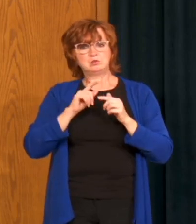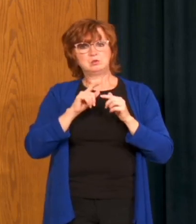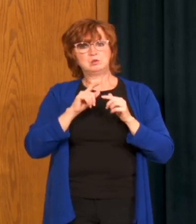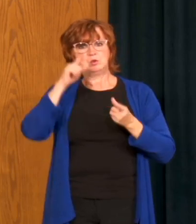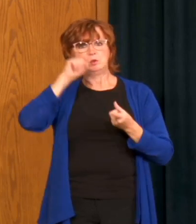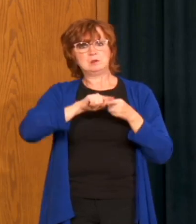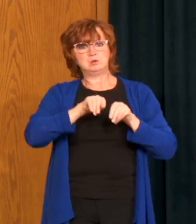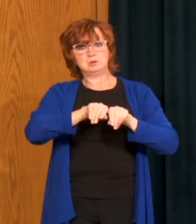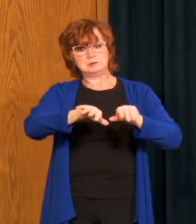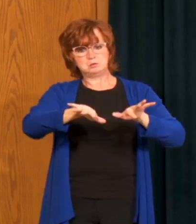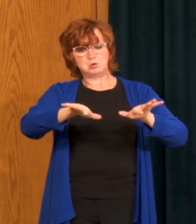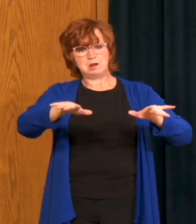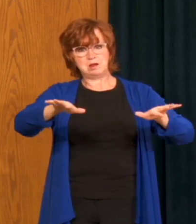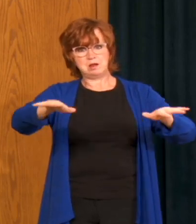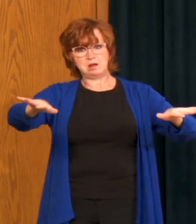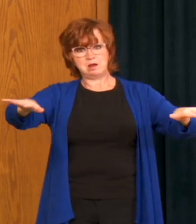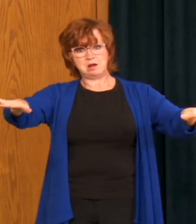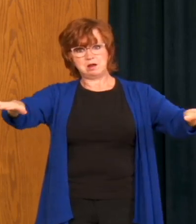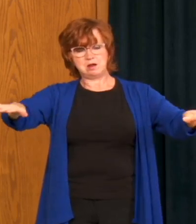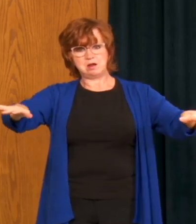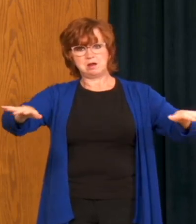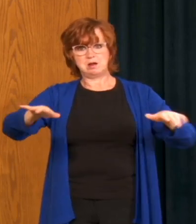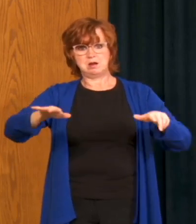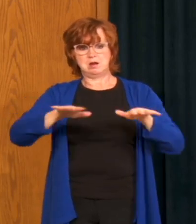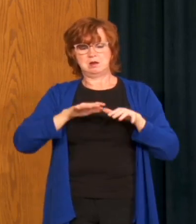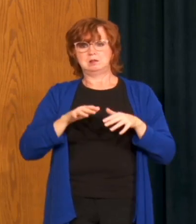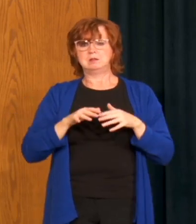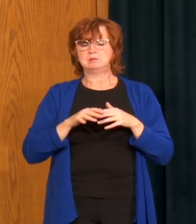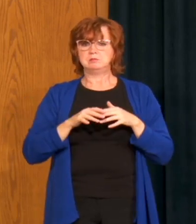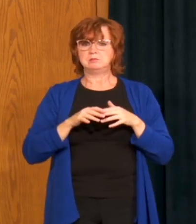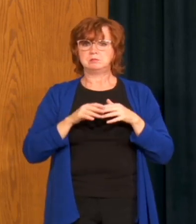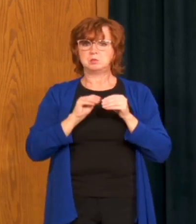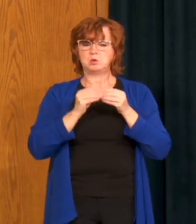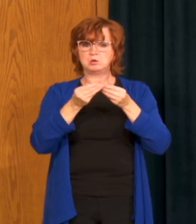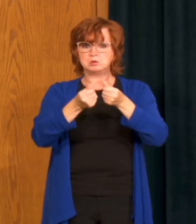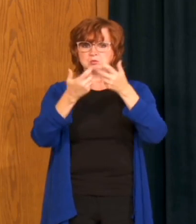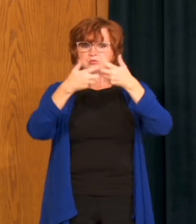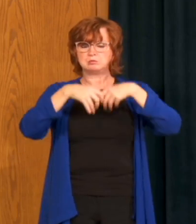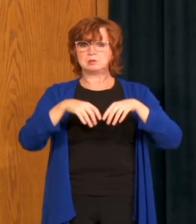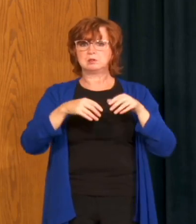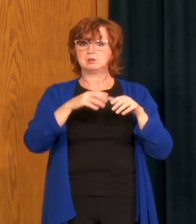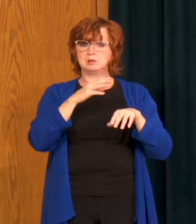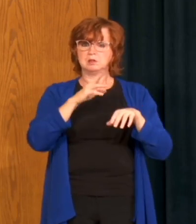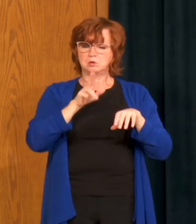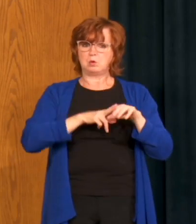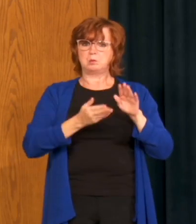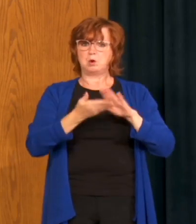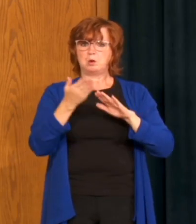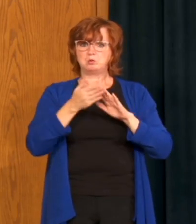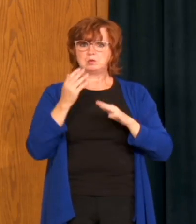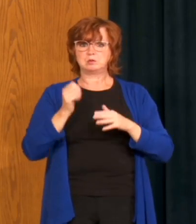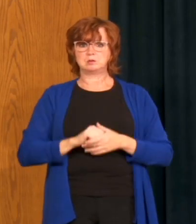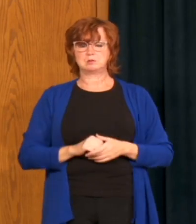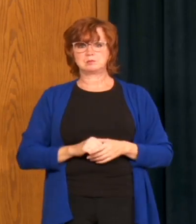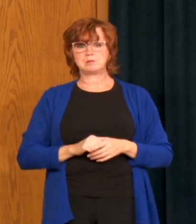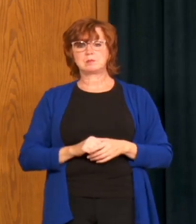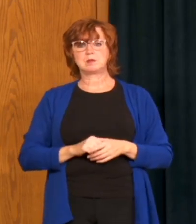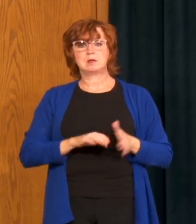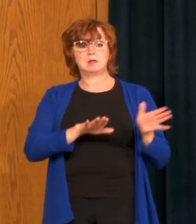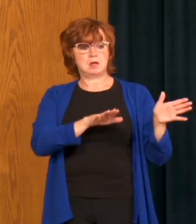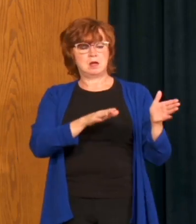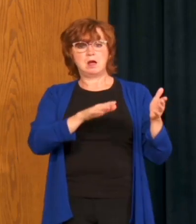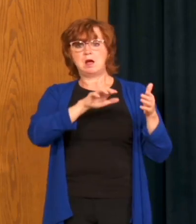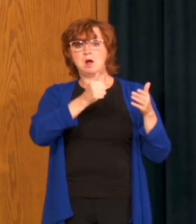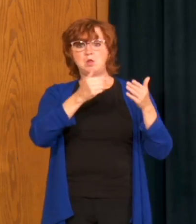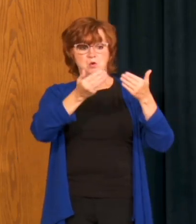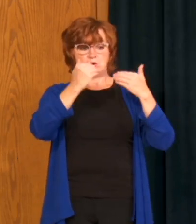back to almost normal operations. But obviously, even in communal living settings, if there's as long as there's a pandemic,